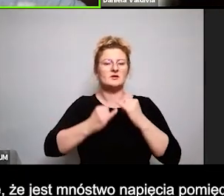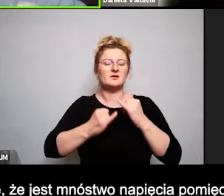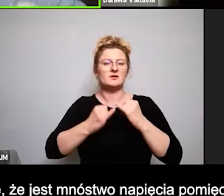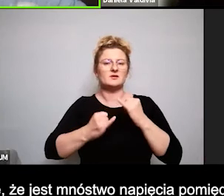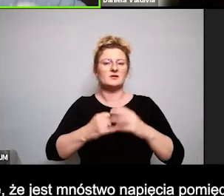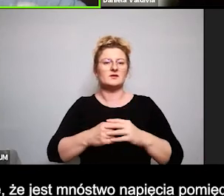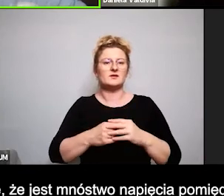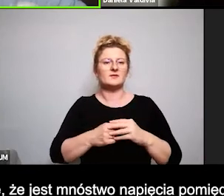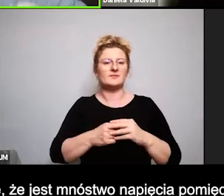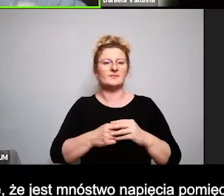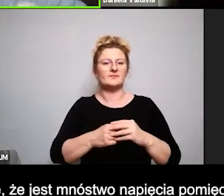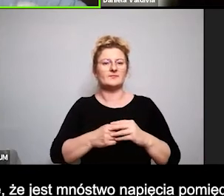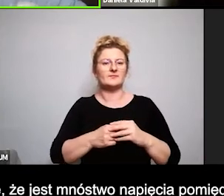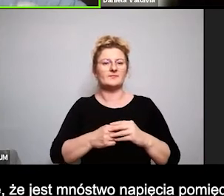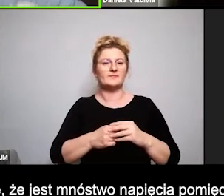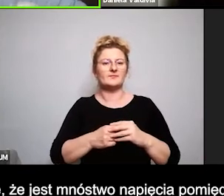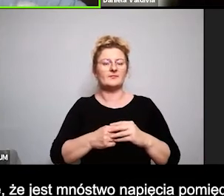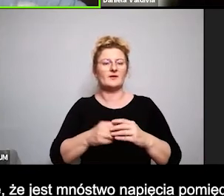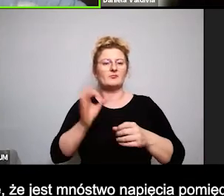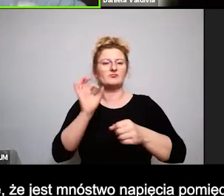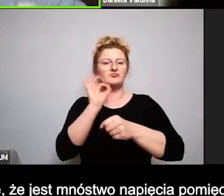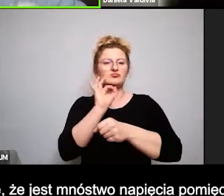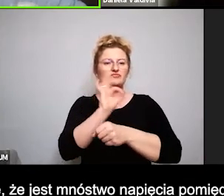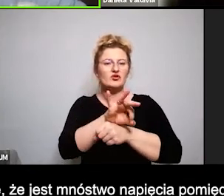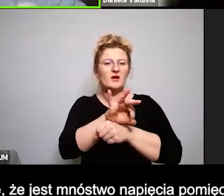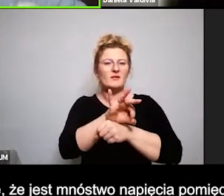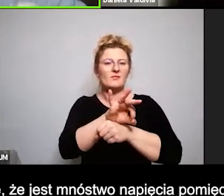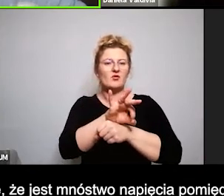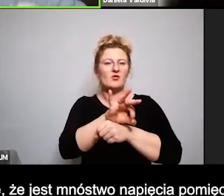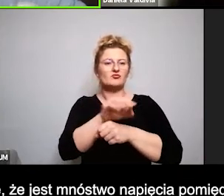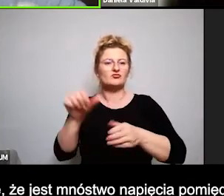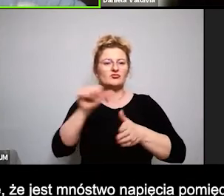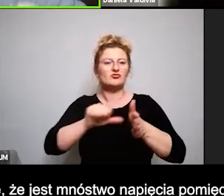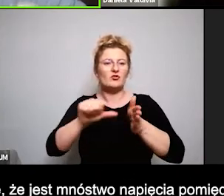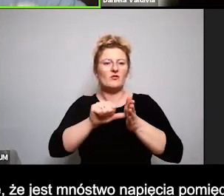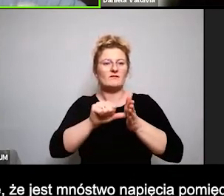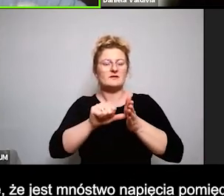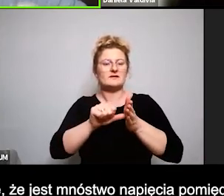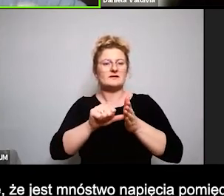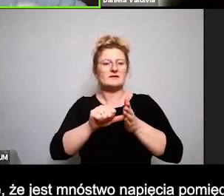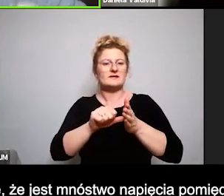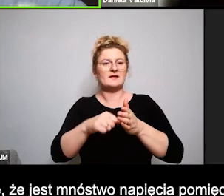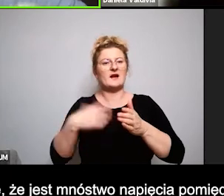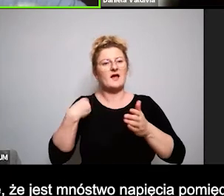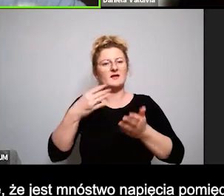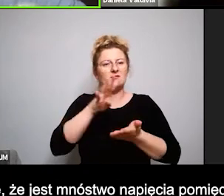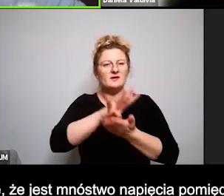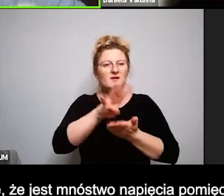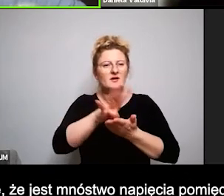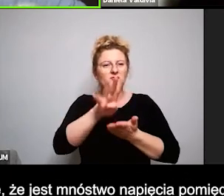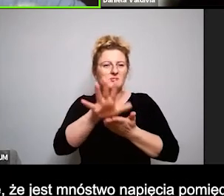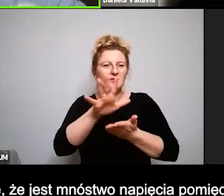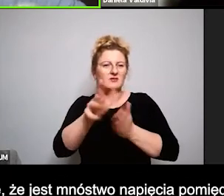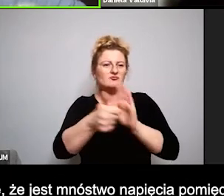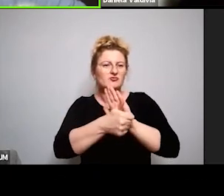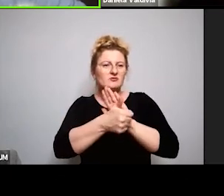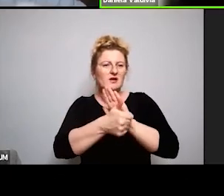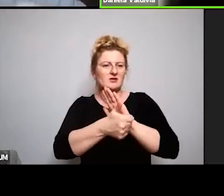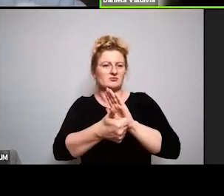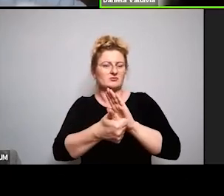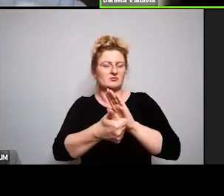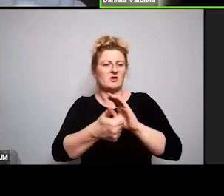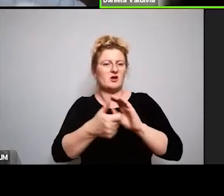I have not enough of their attention and not enough tools to react properly. Do you have any tips how to react?